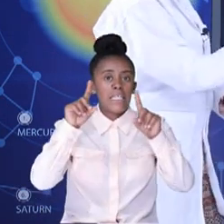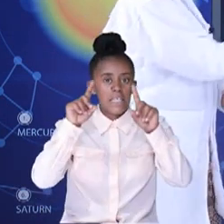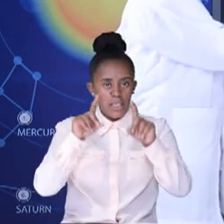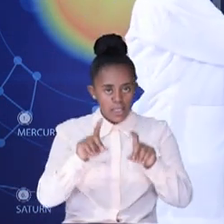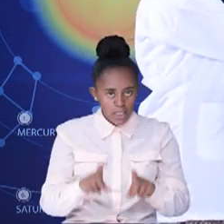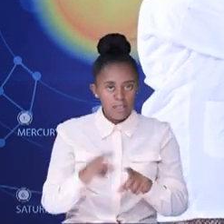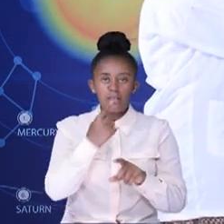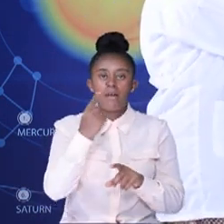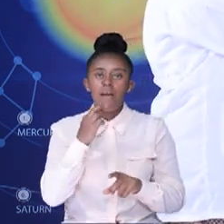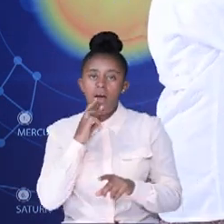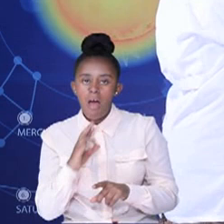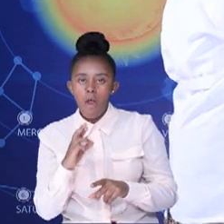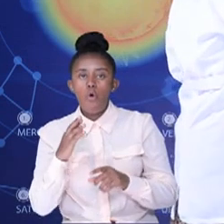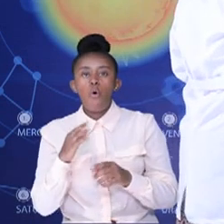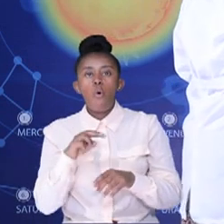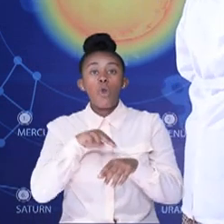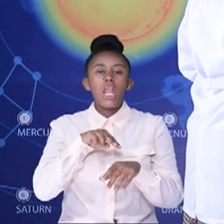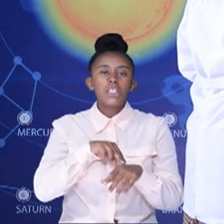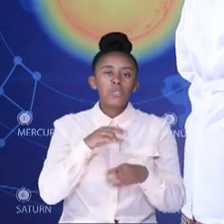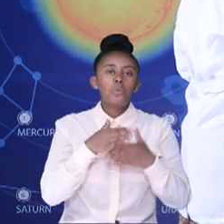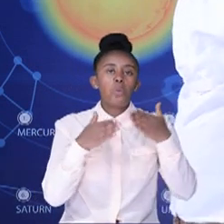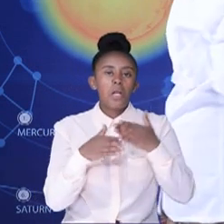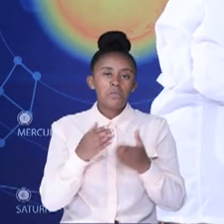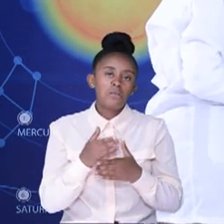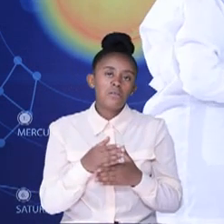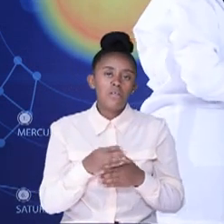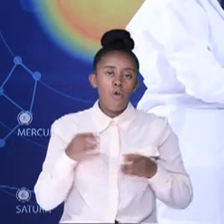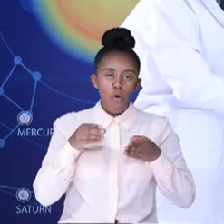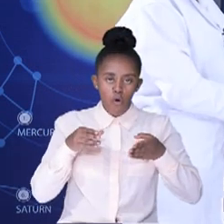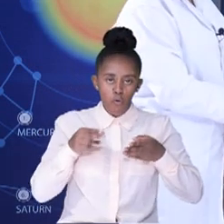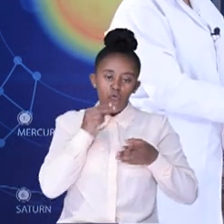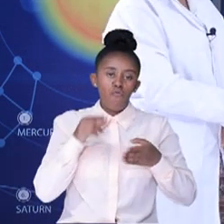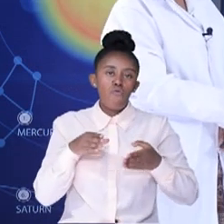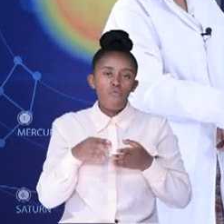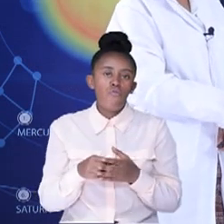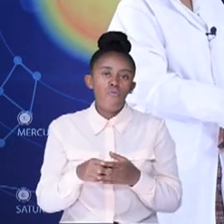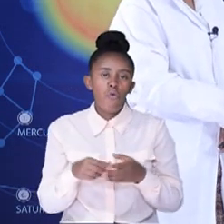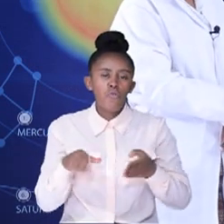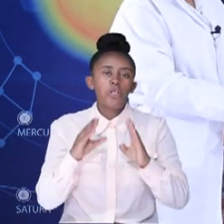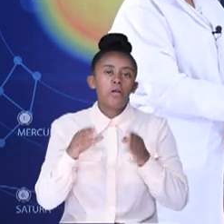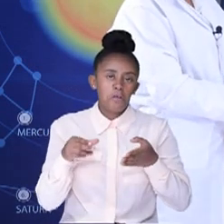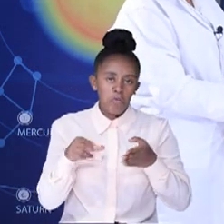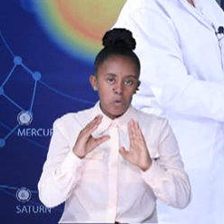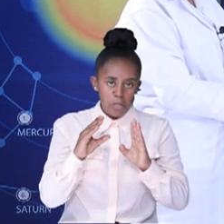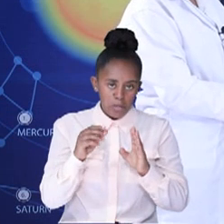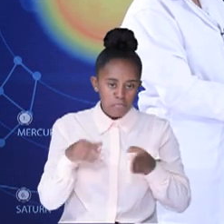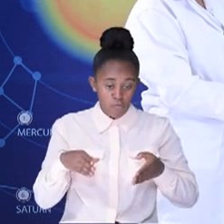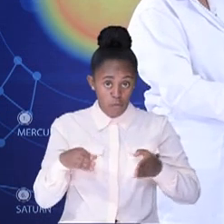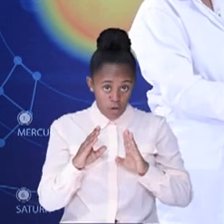are organizations known as voluntary counseling and testing services.